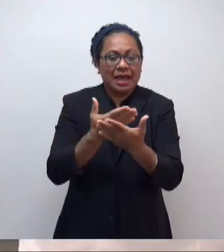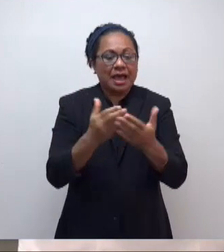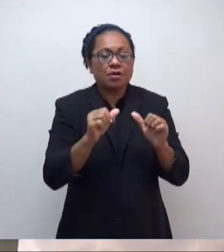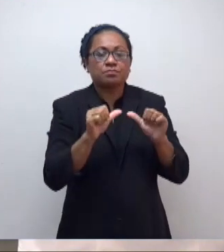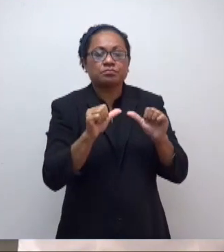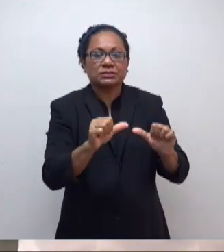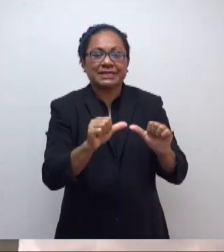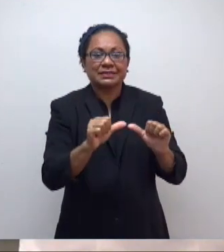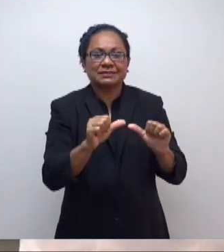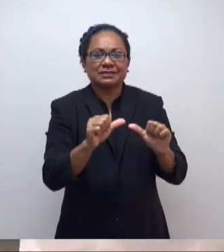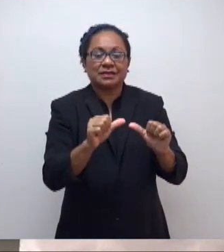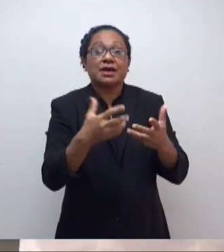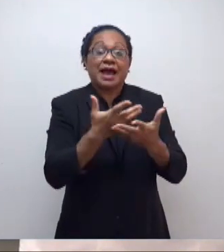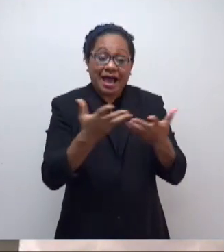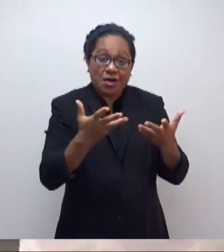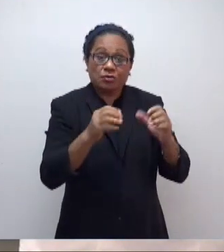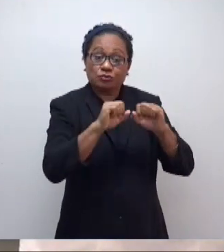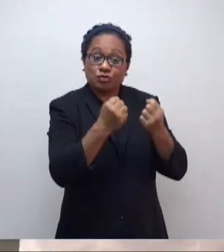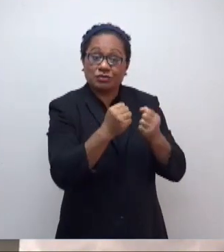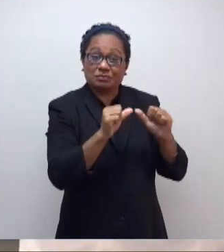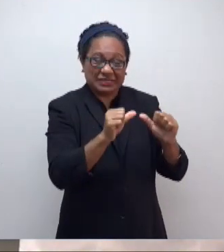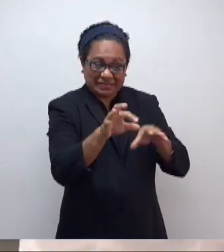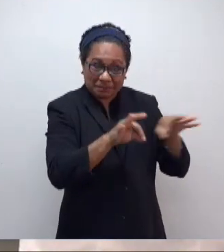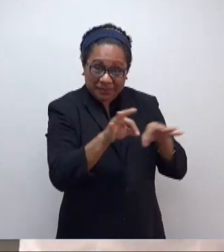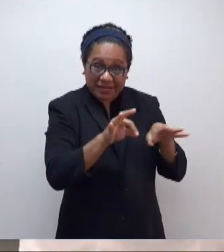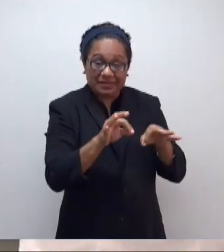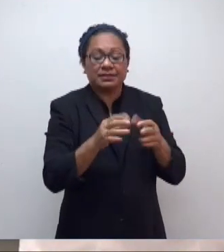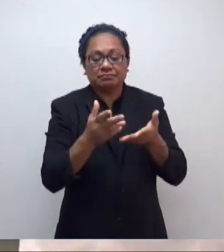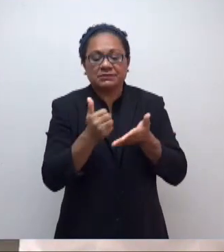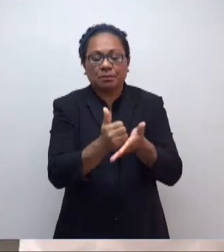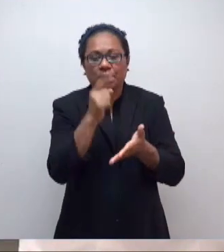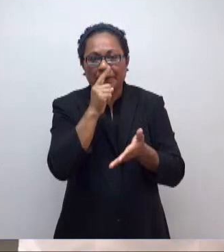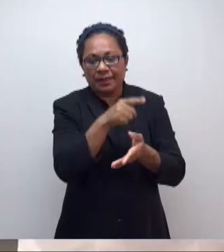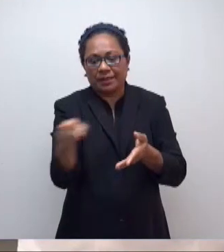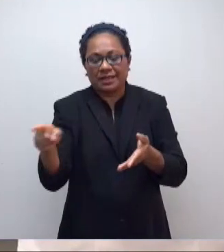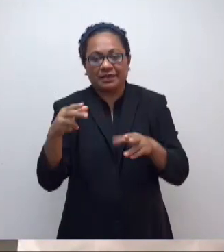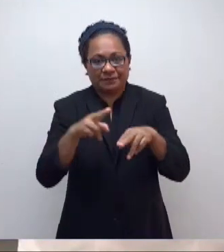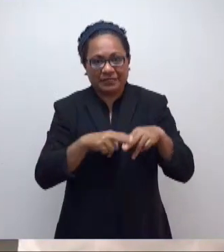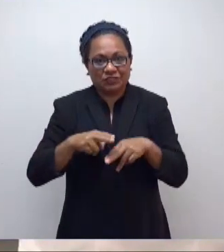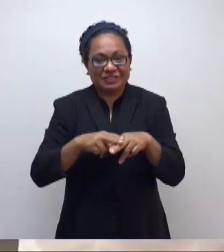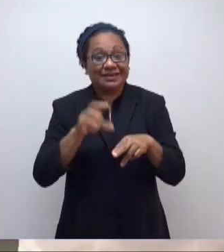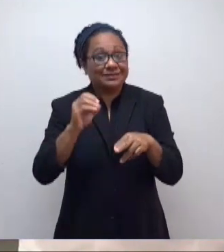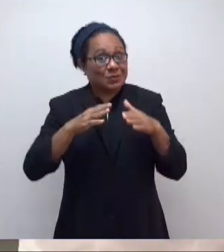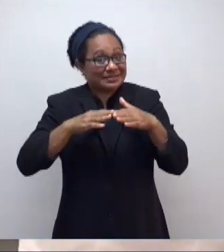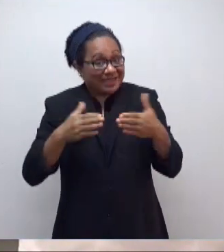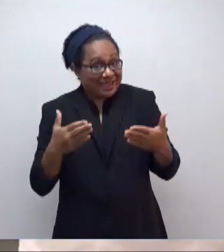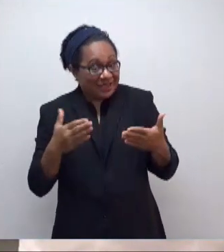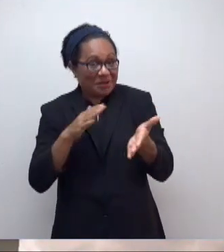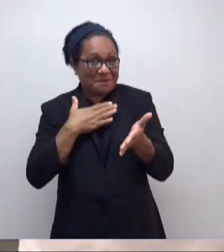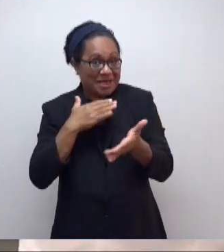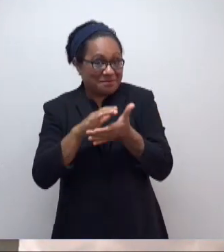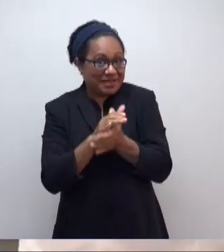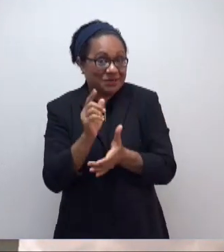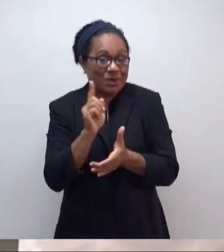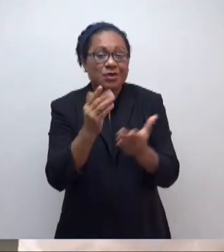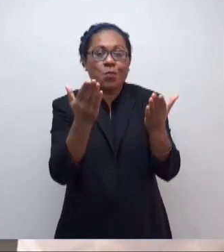schemes is changing lives for the better across Fiji. Ladies and gentlemen, it is now my pleasure to welcome you